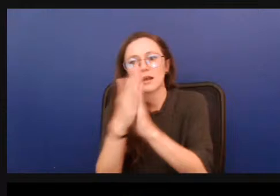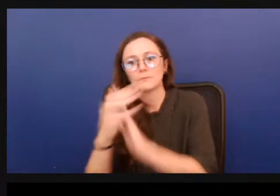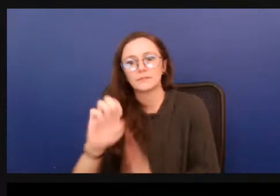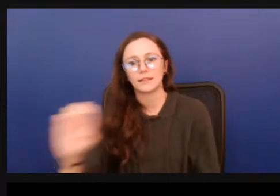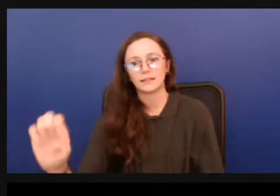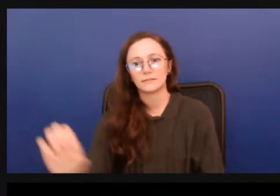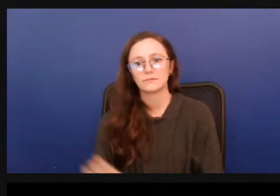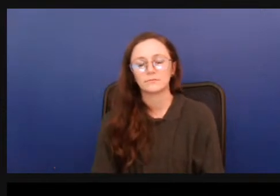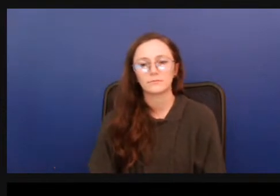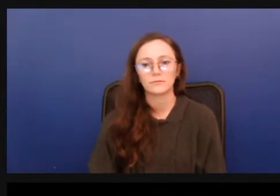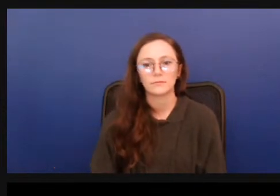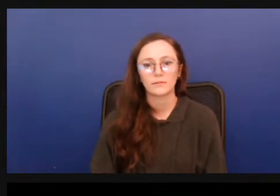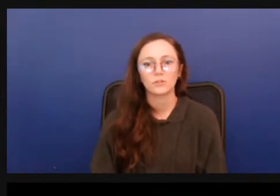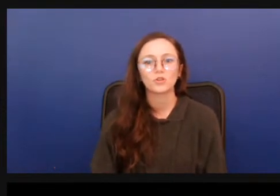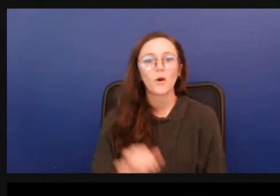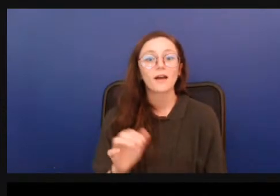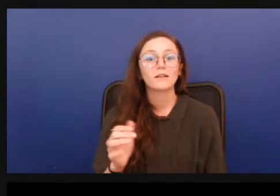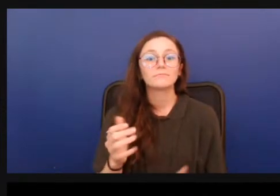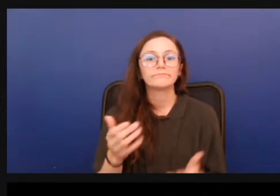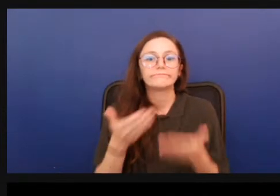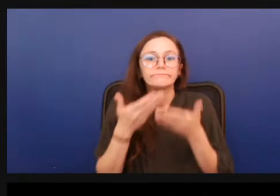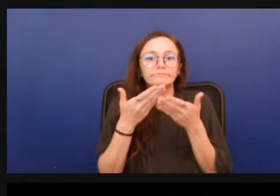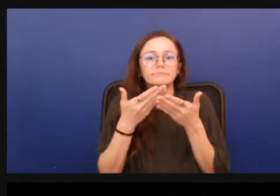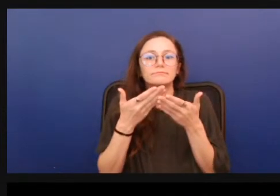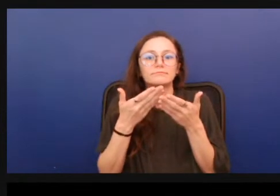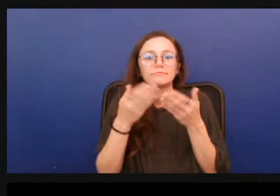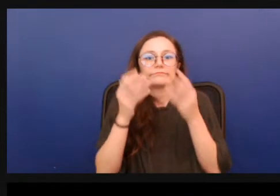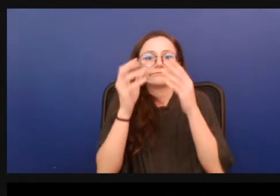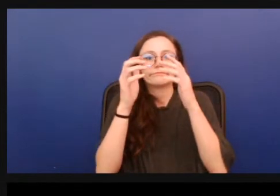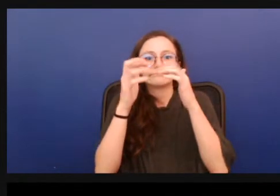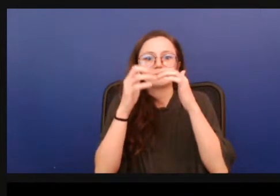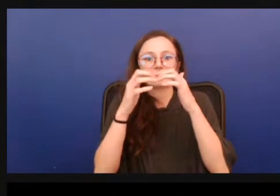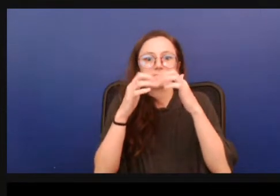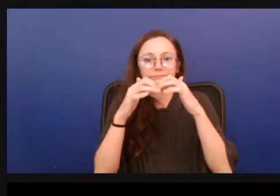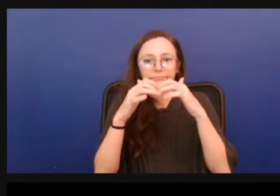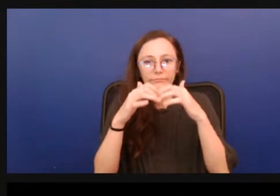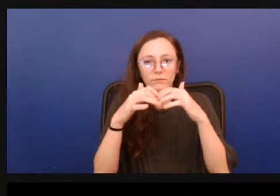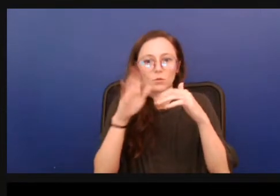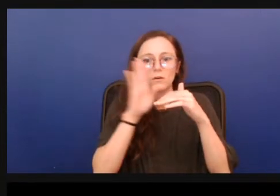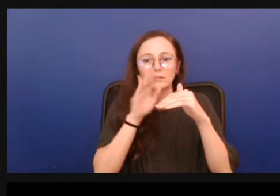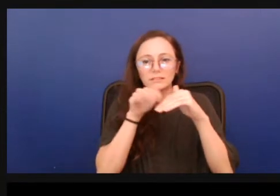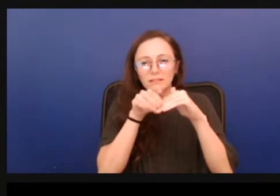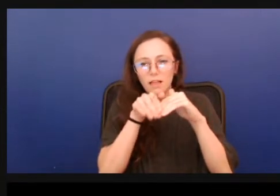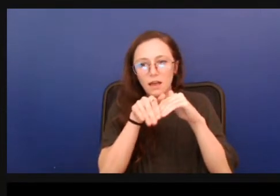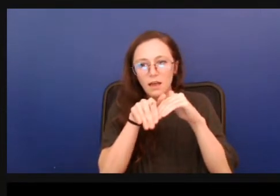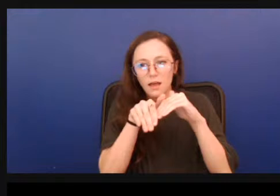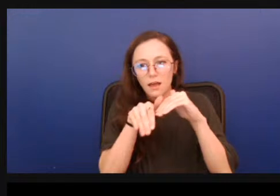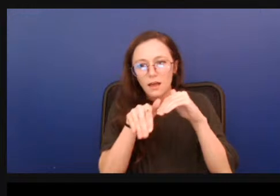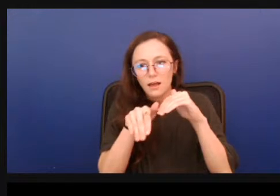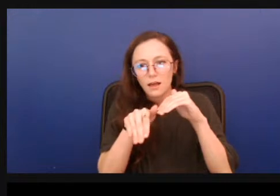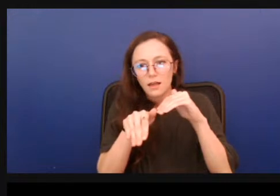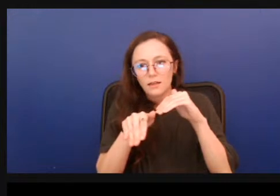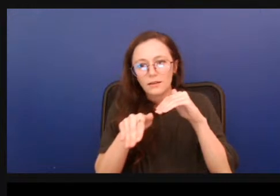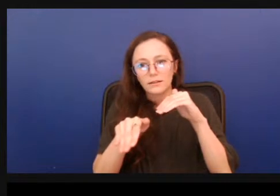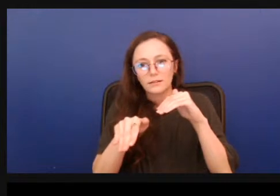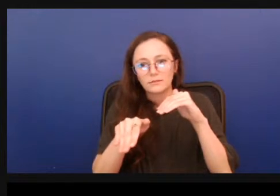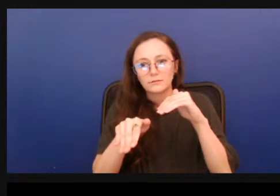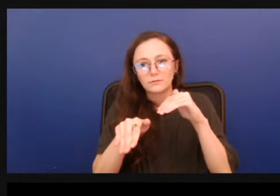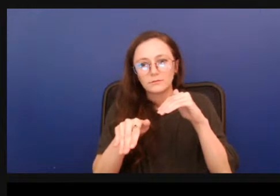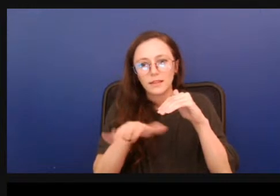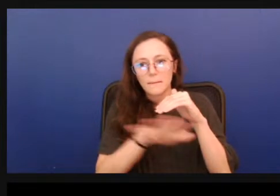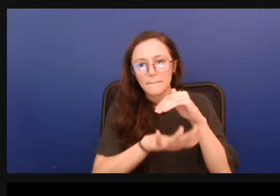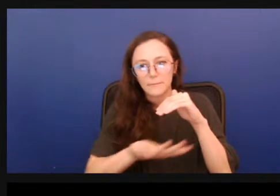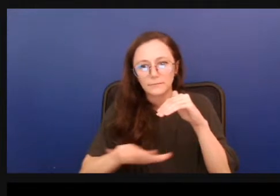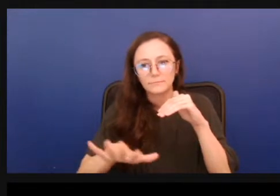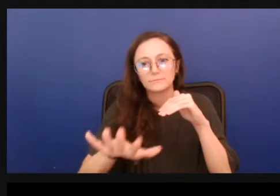this material kind of comes down, or has come down in the past, sliding down in the central flank and in this Helena Basin over here,